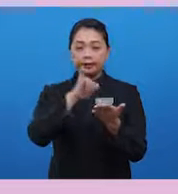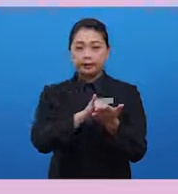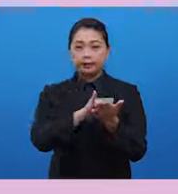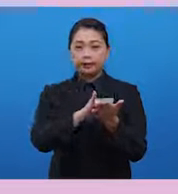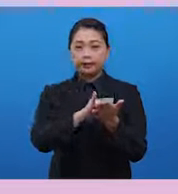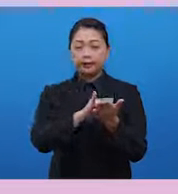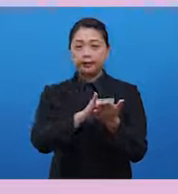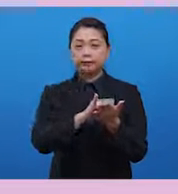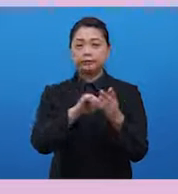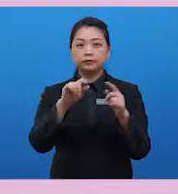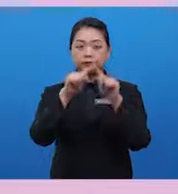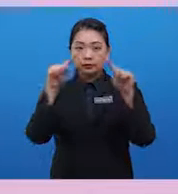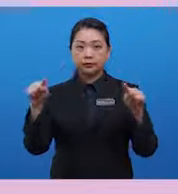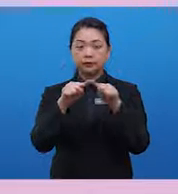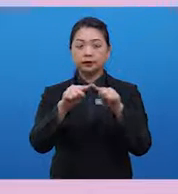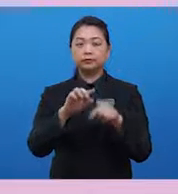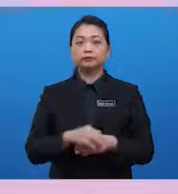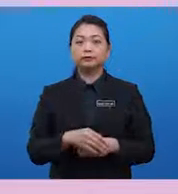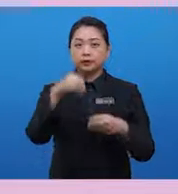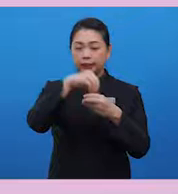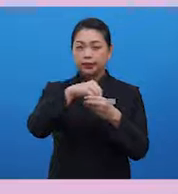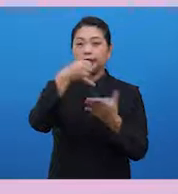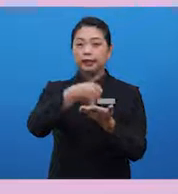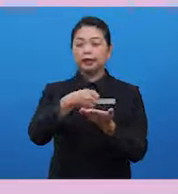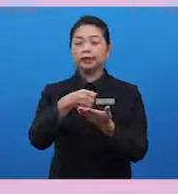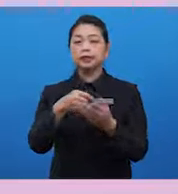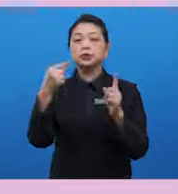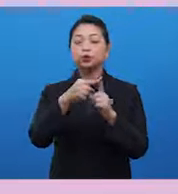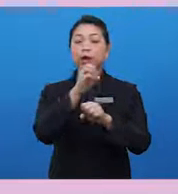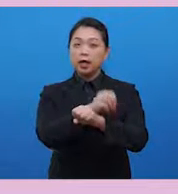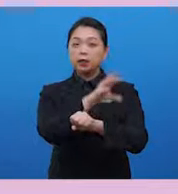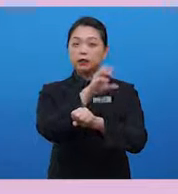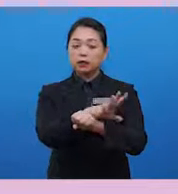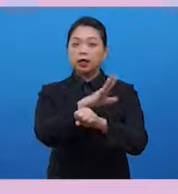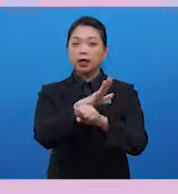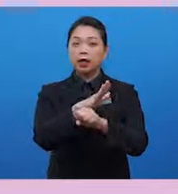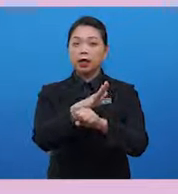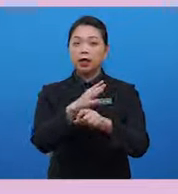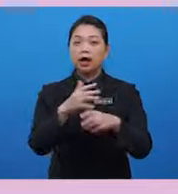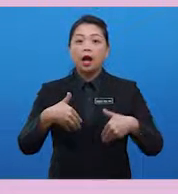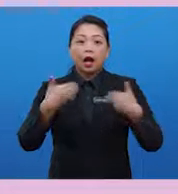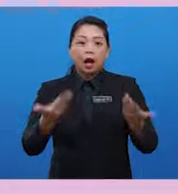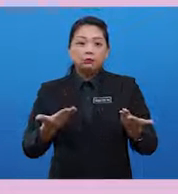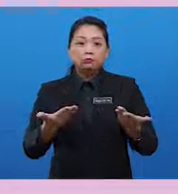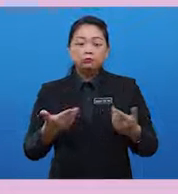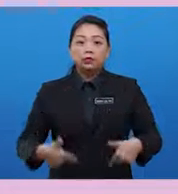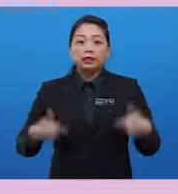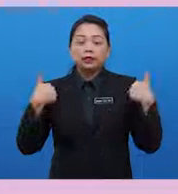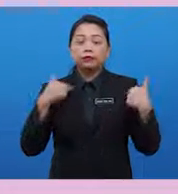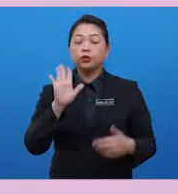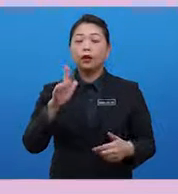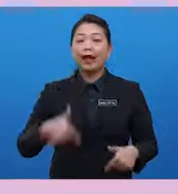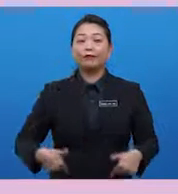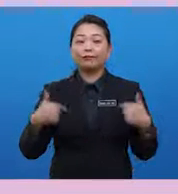sign featured in it is an advice on how to lead your life. The sign